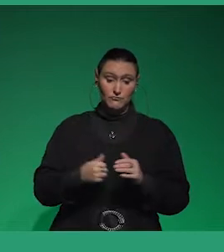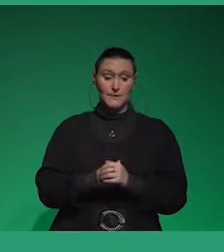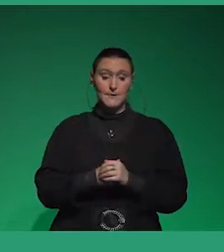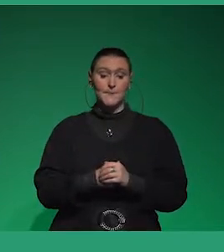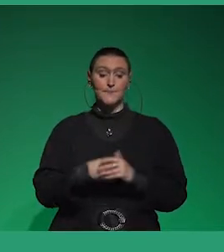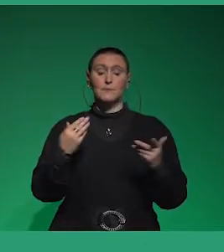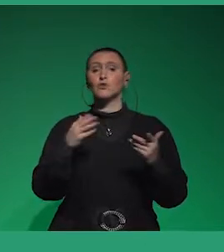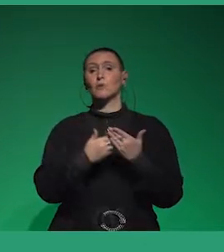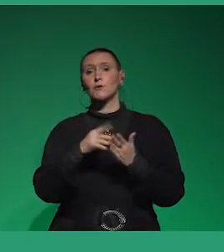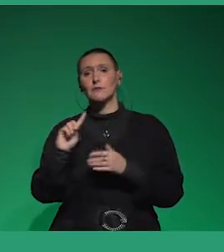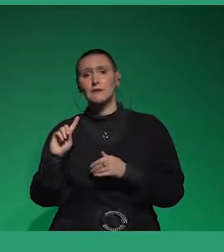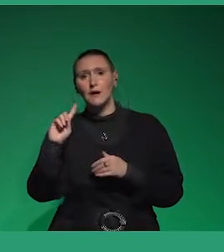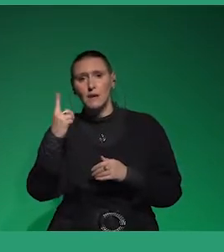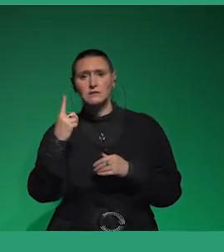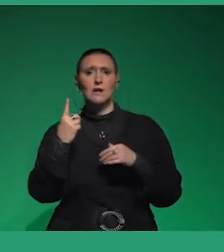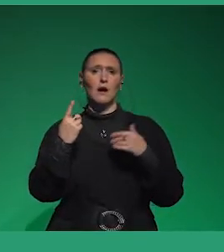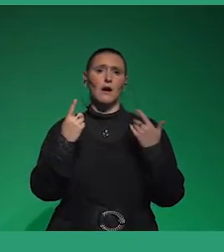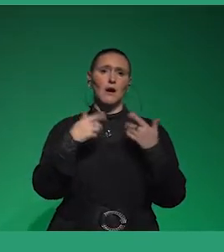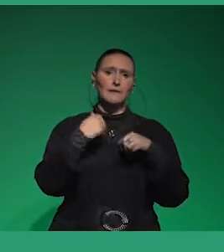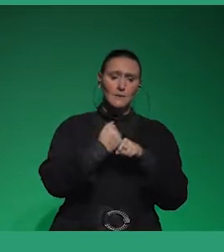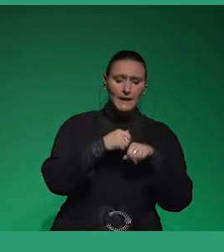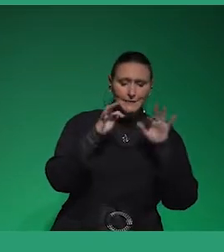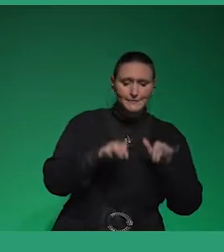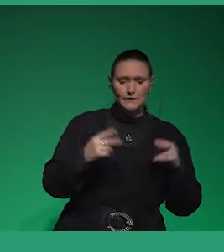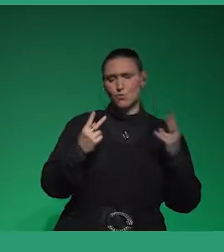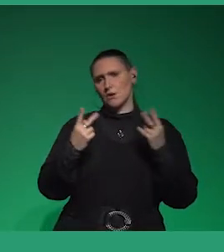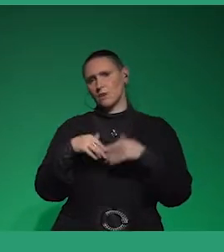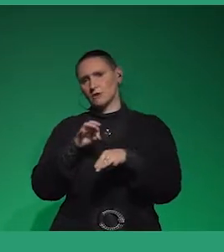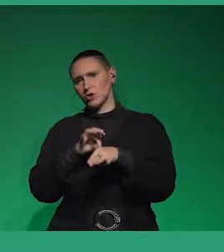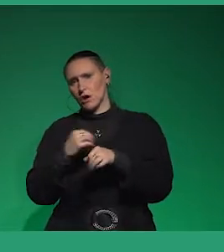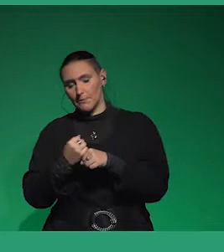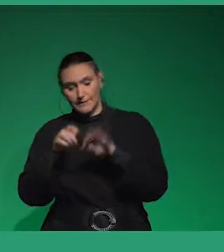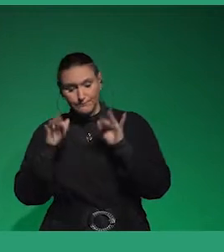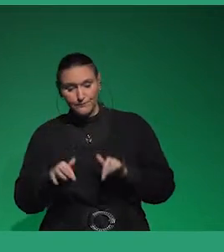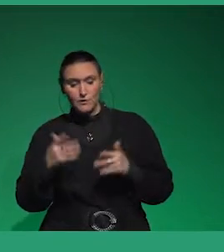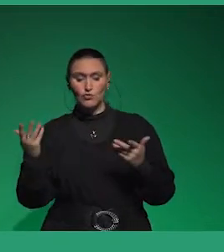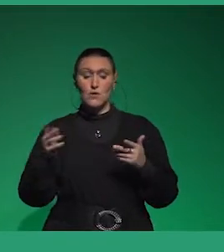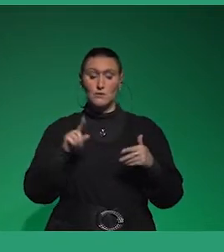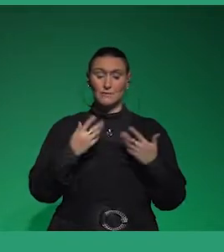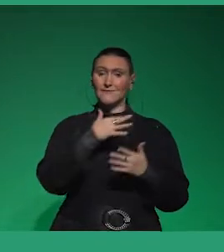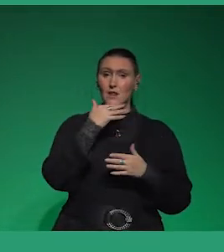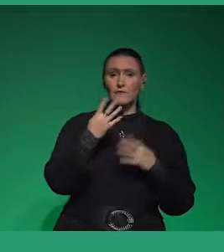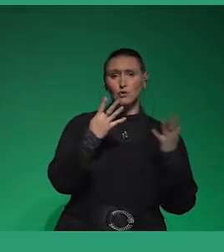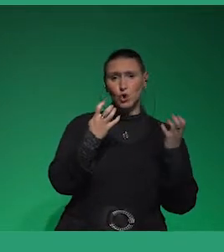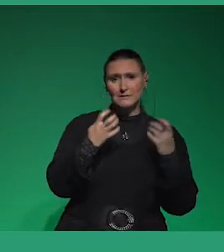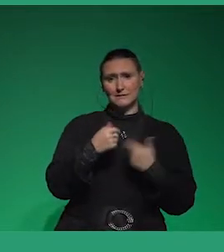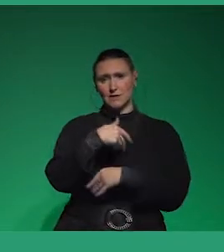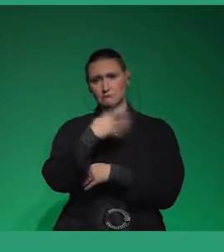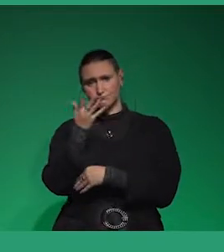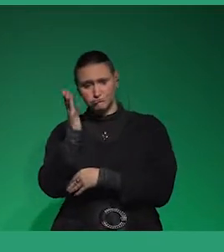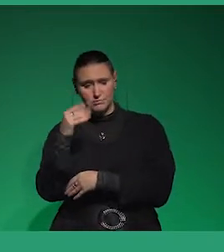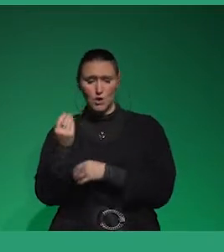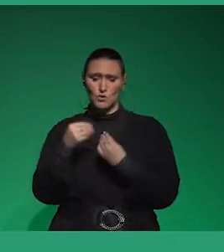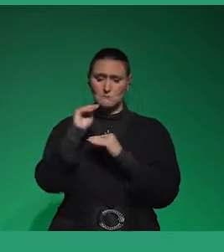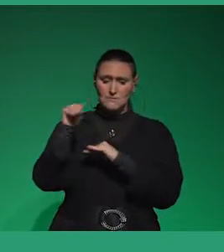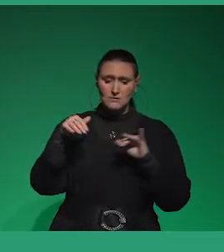lot of exchange lectures, in particular in Indonesia, guest lecture from our partners in Göttingen, and laboratory training,